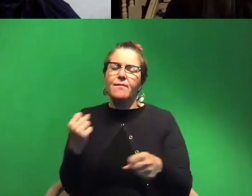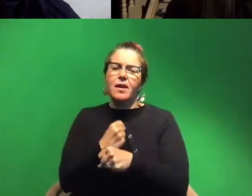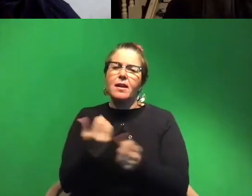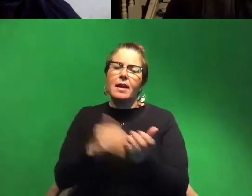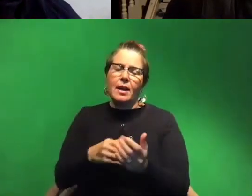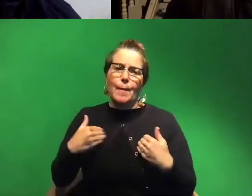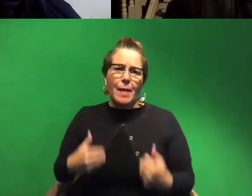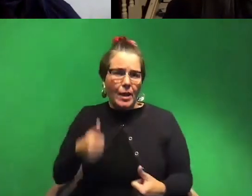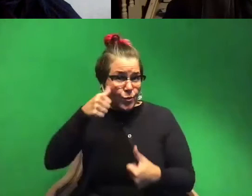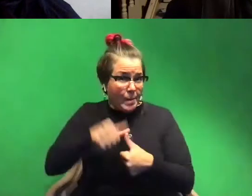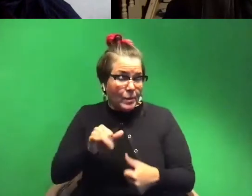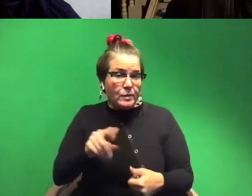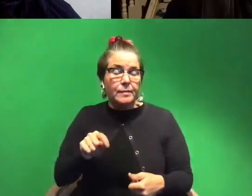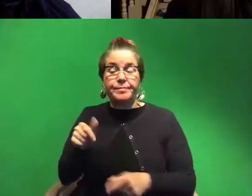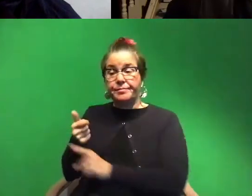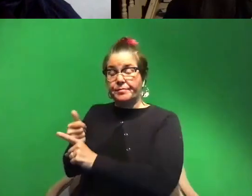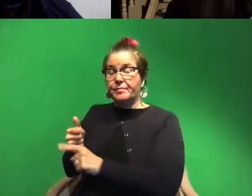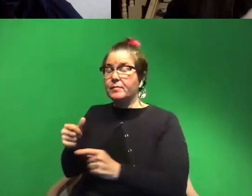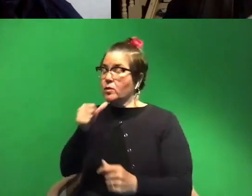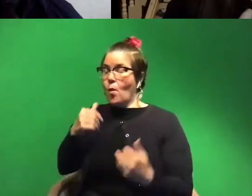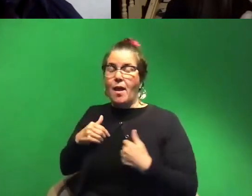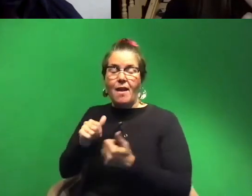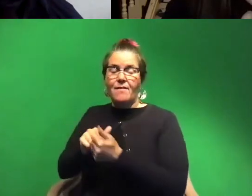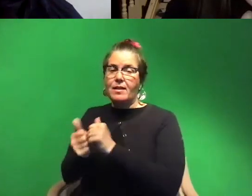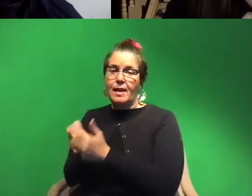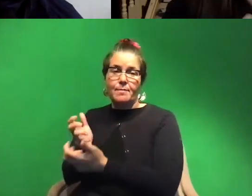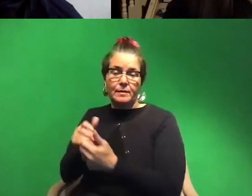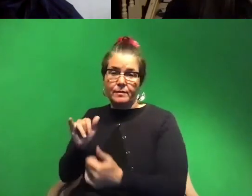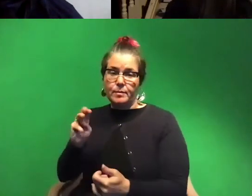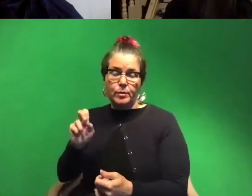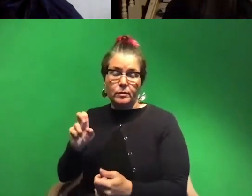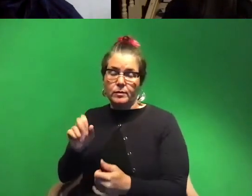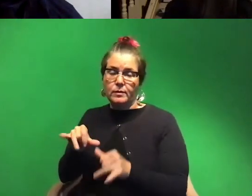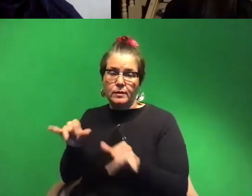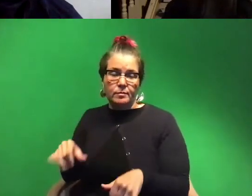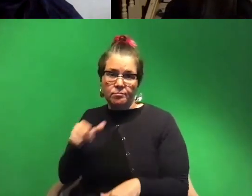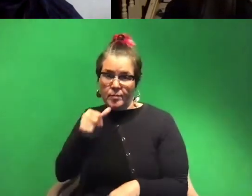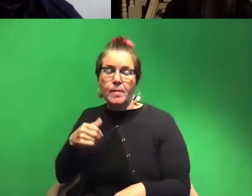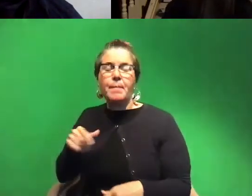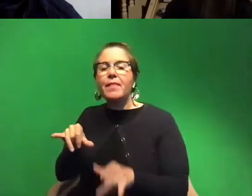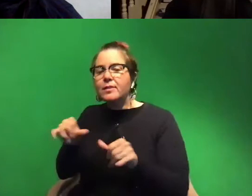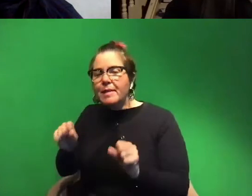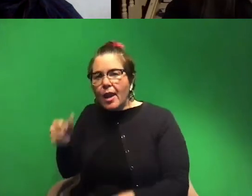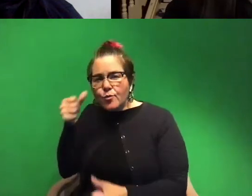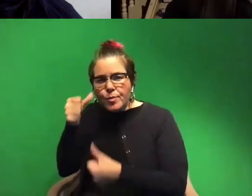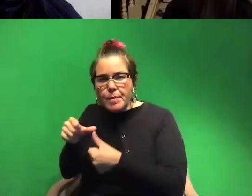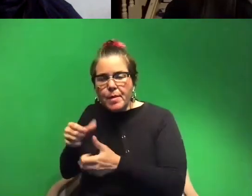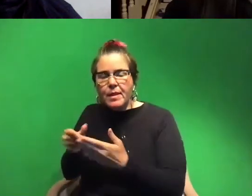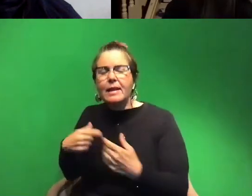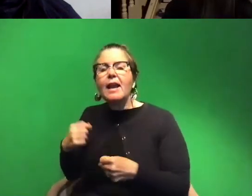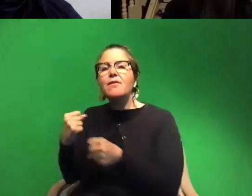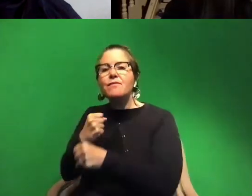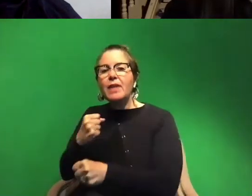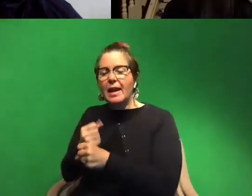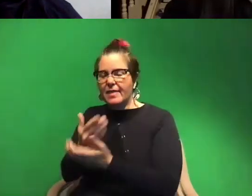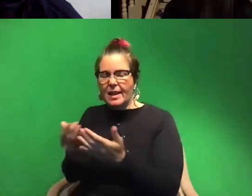They don't have an adaptive immune system, but somehow they have a system that can remember things. So they can fight things off if they've seen it